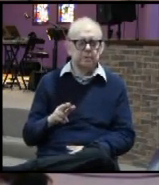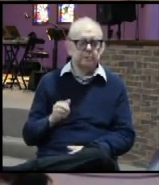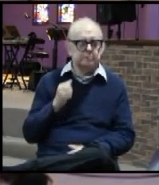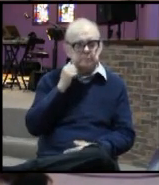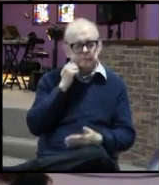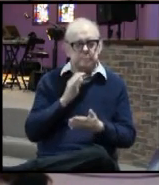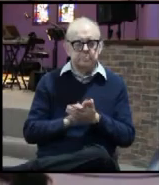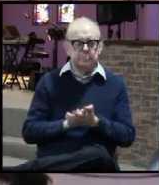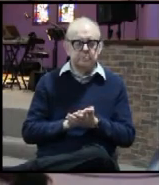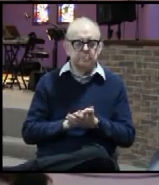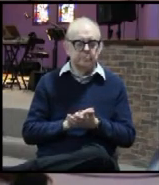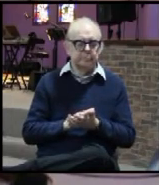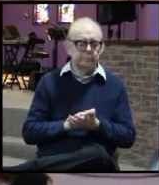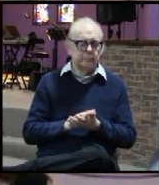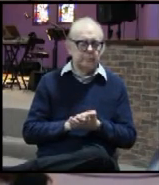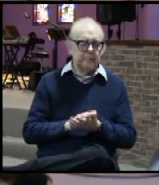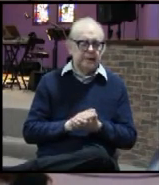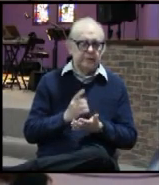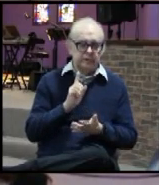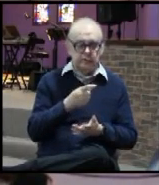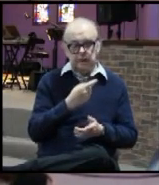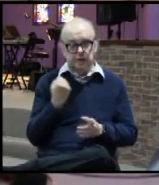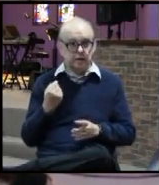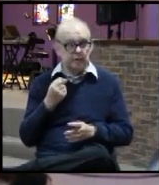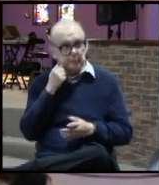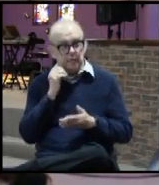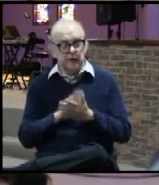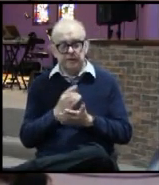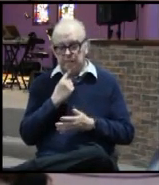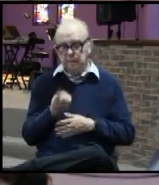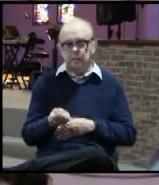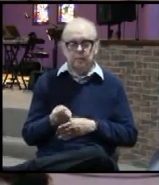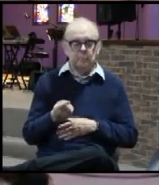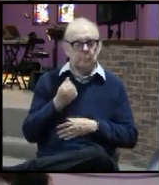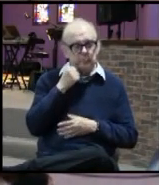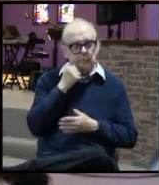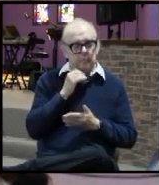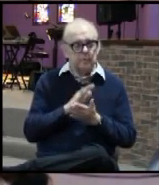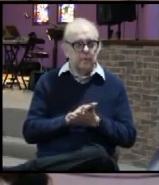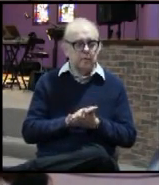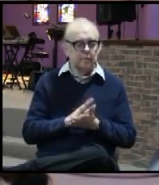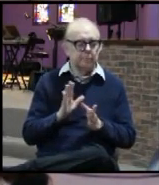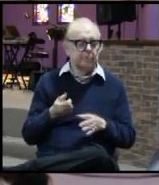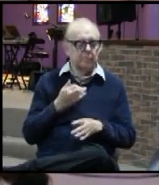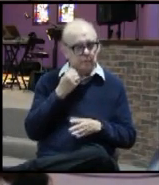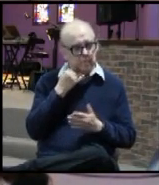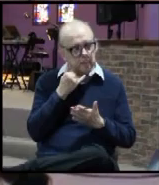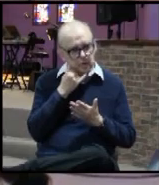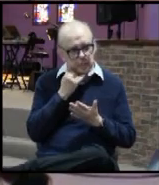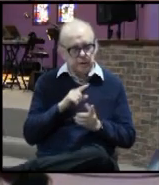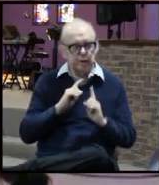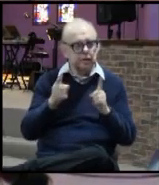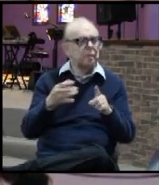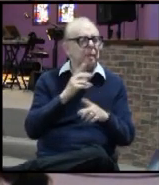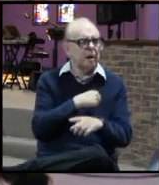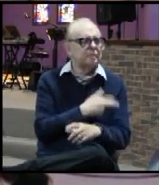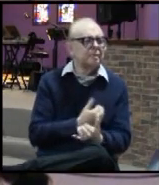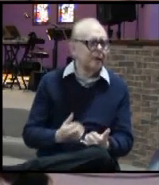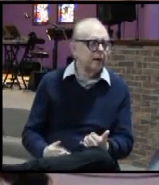wife said, you need to come here for a minute. I said, what's wrong? And she said, we just got a call. You need to get to the hospital right now.